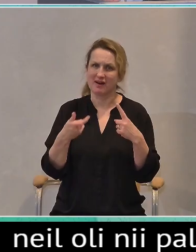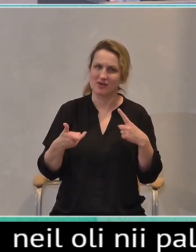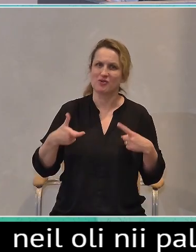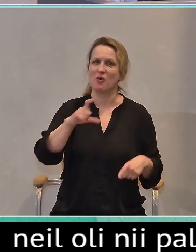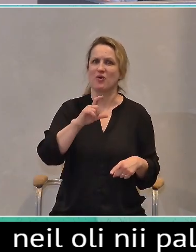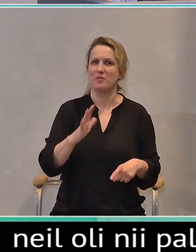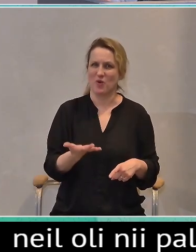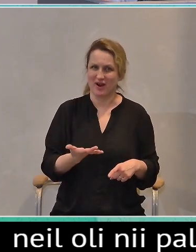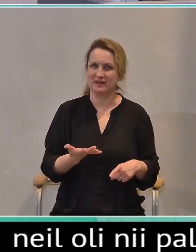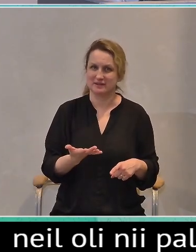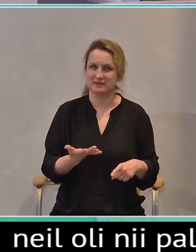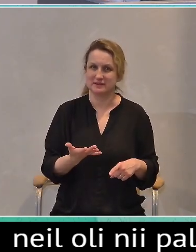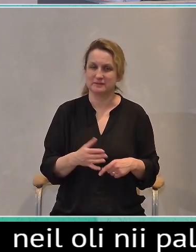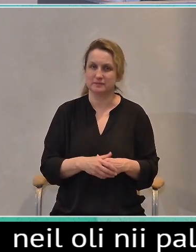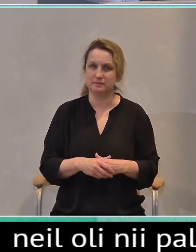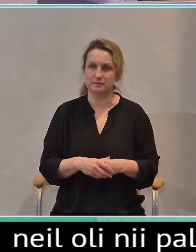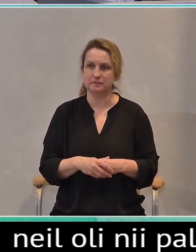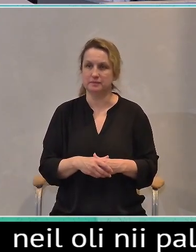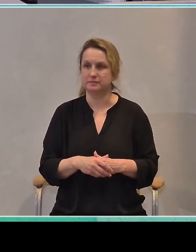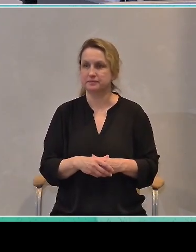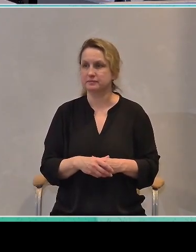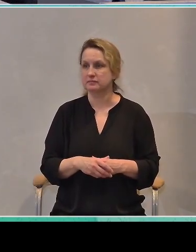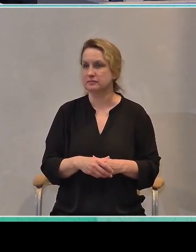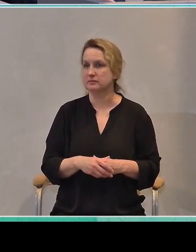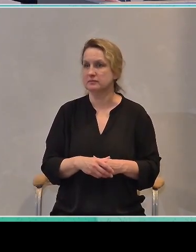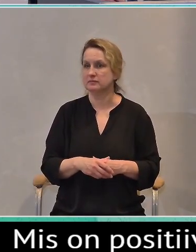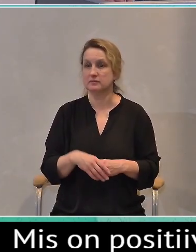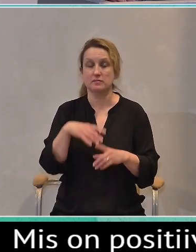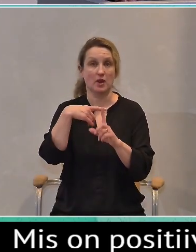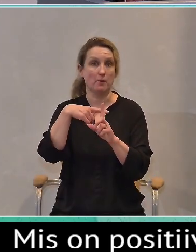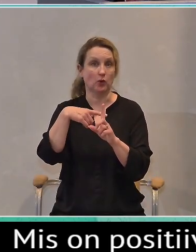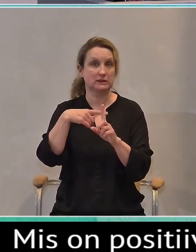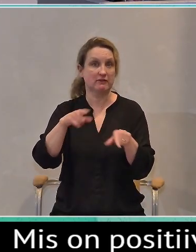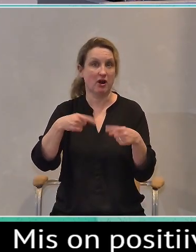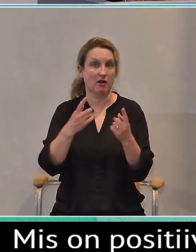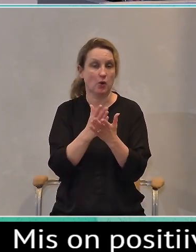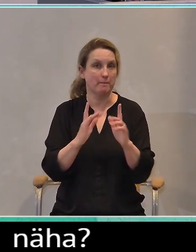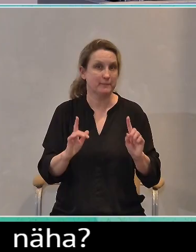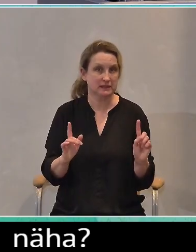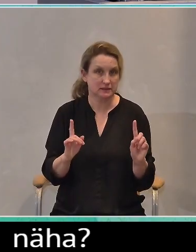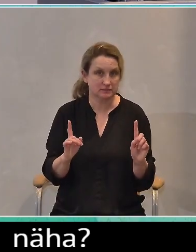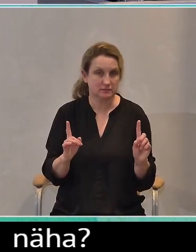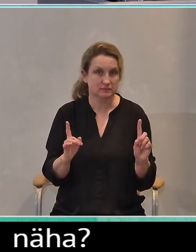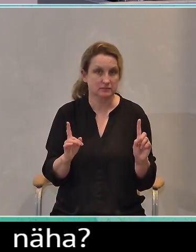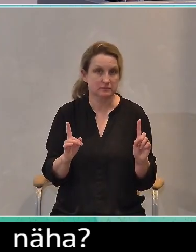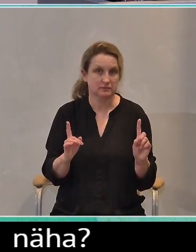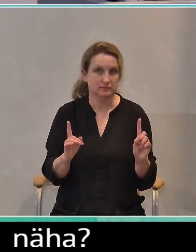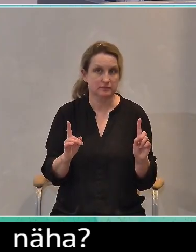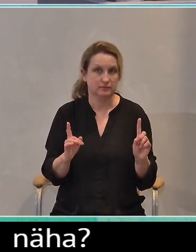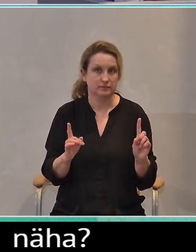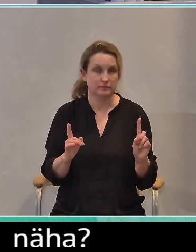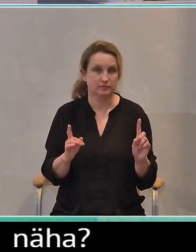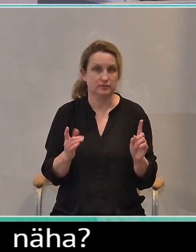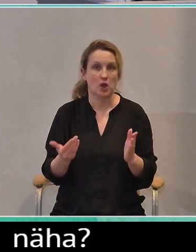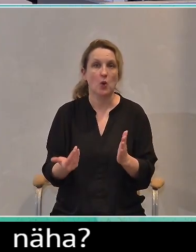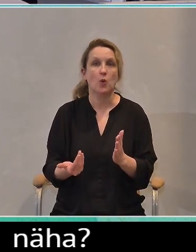about have there been positive developments in what and where would we expect more developments to follow?